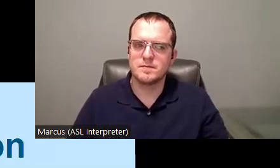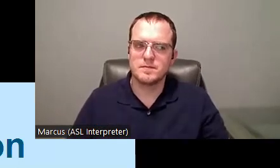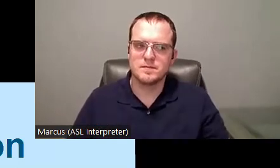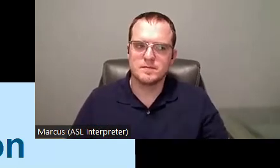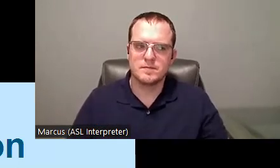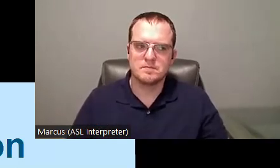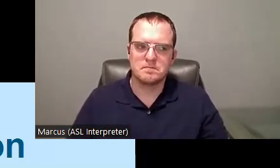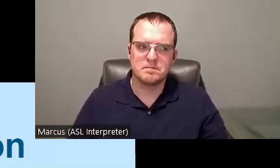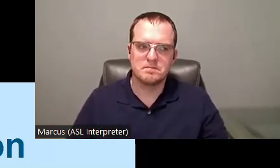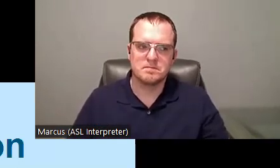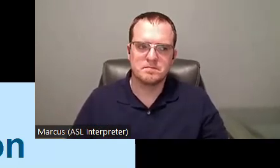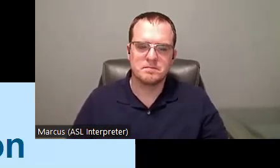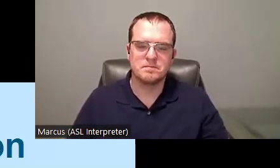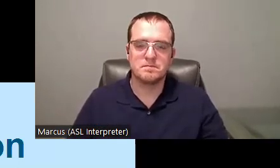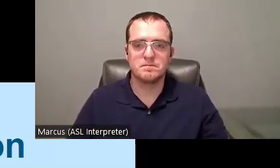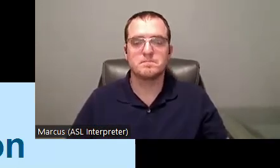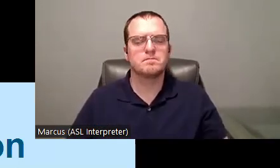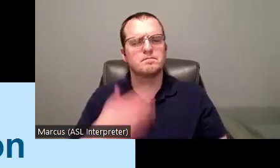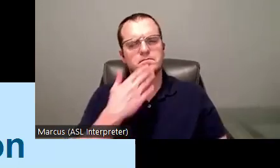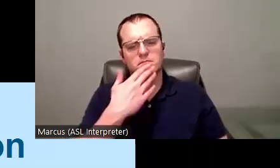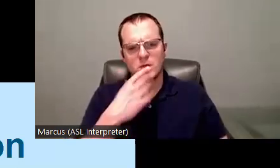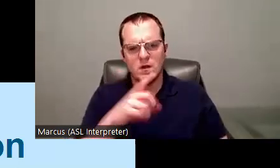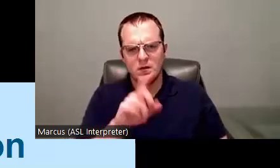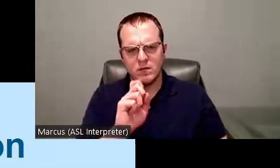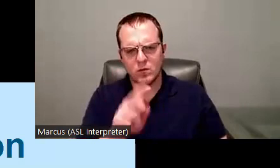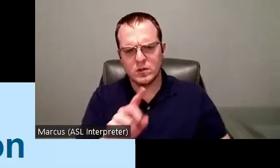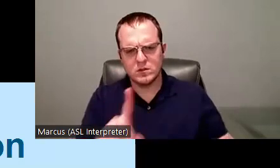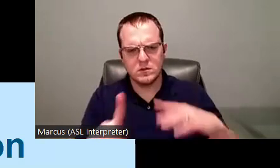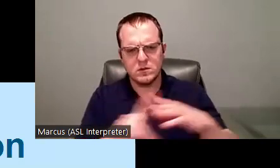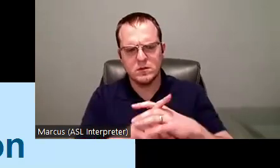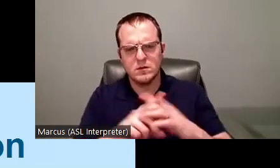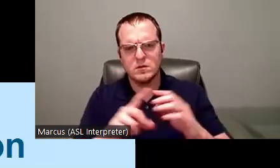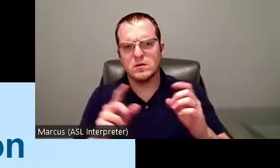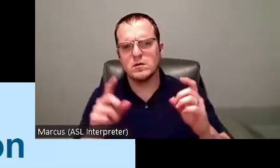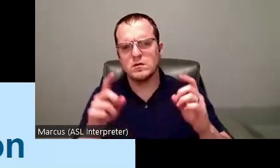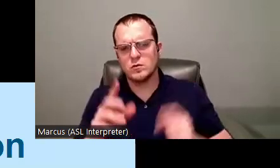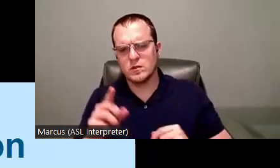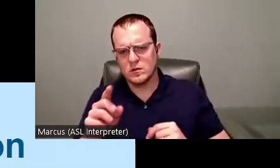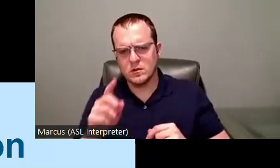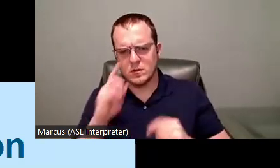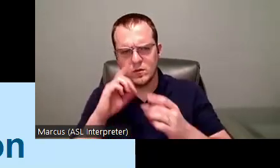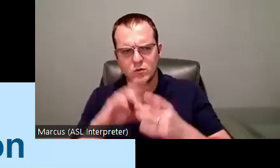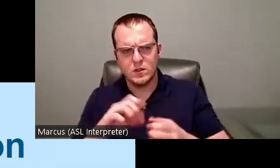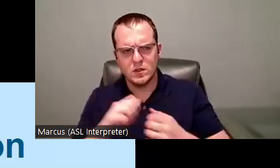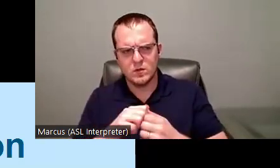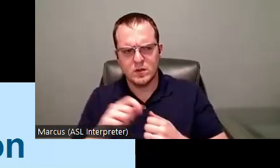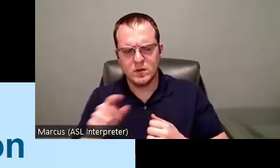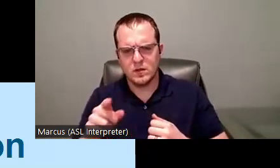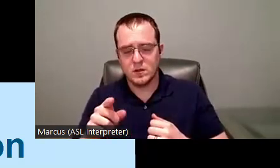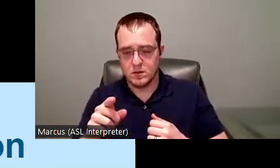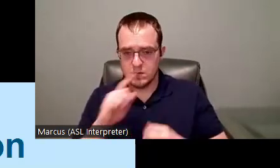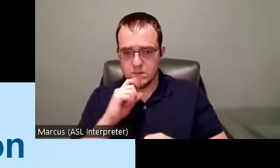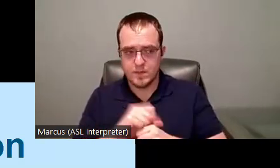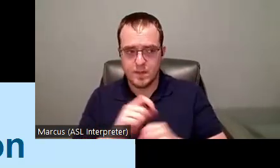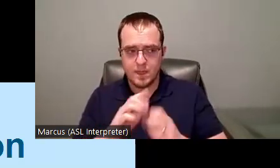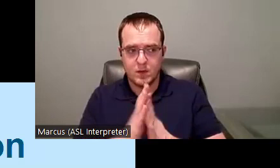Thanks, Representative. We do have a question in the chat, Director, related to whether there are